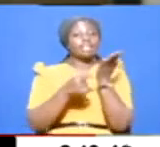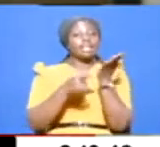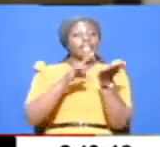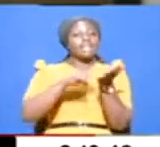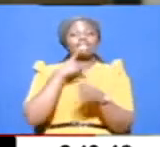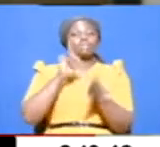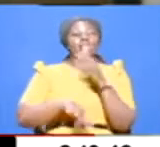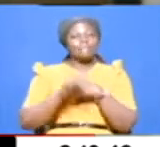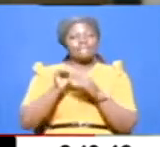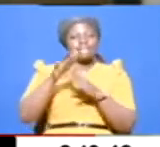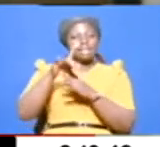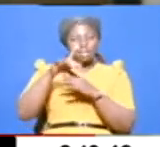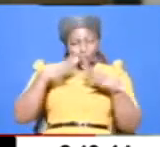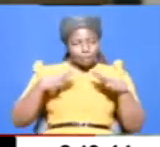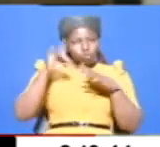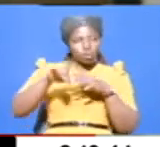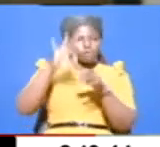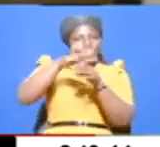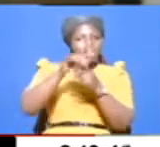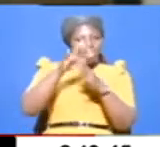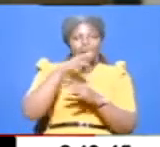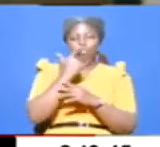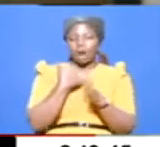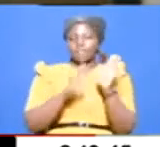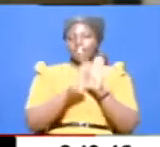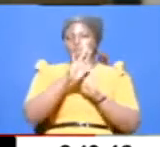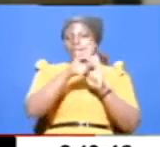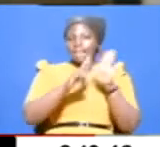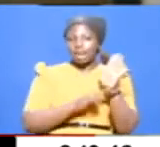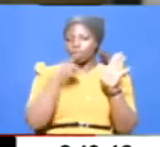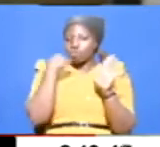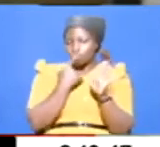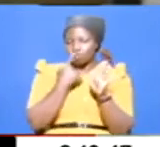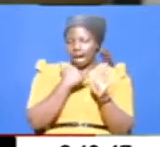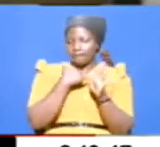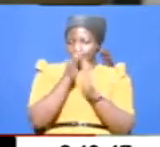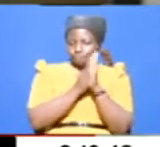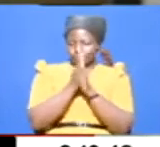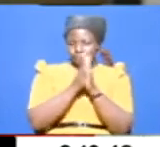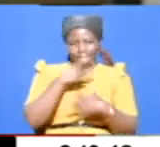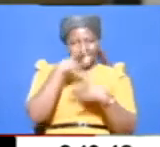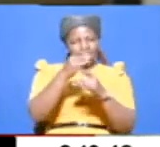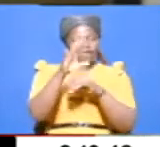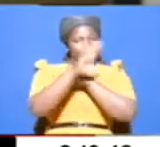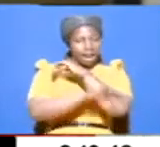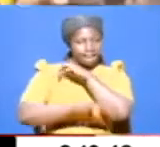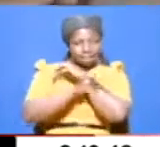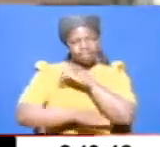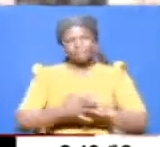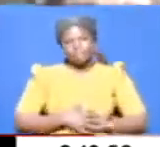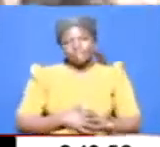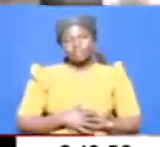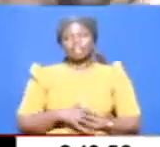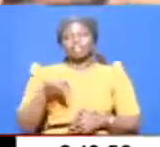admirable developed track records and who have the country's interest at heart. He said when he supported former Prime Minister